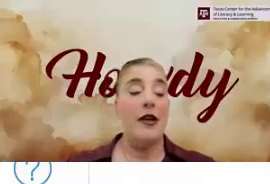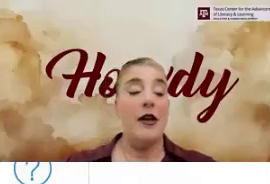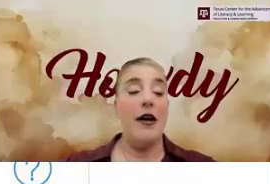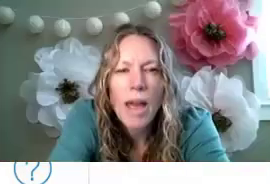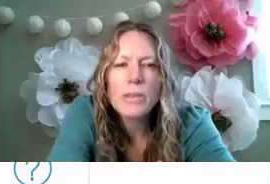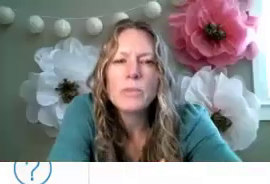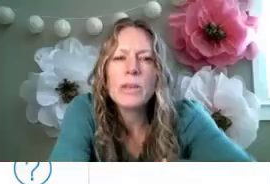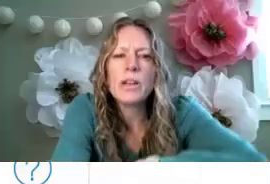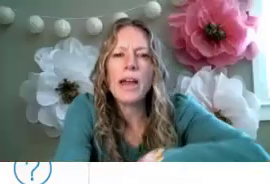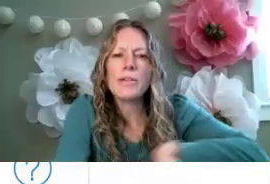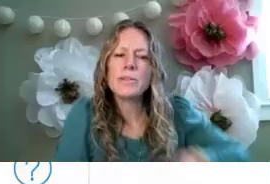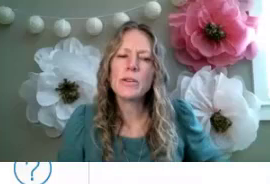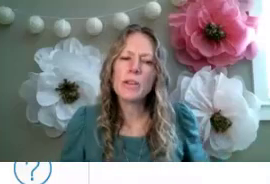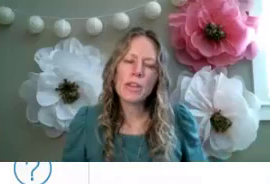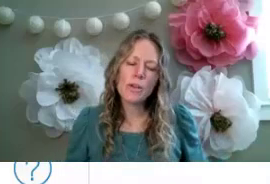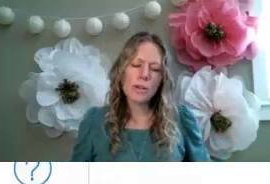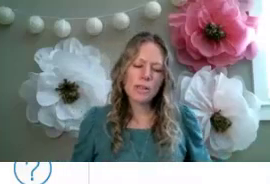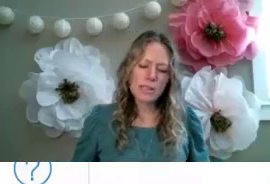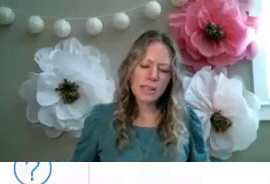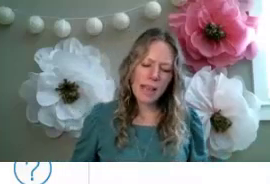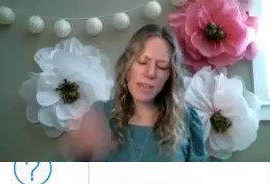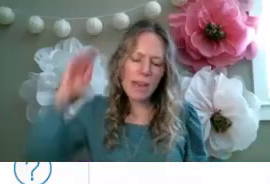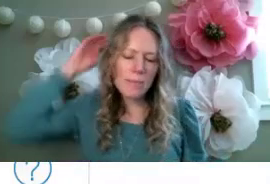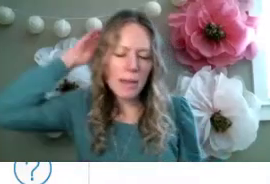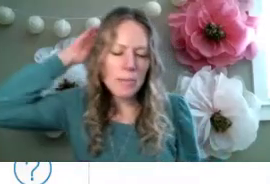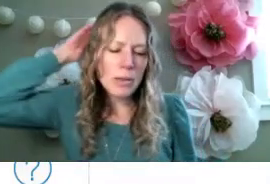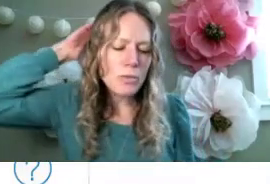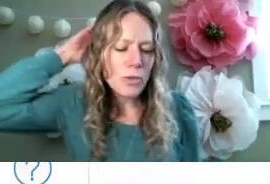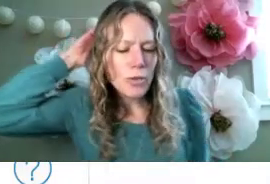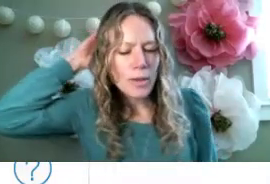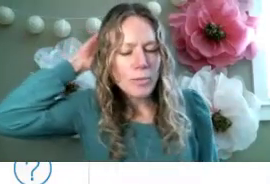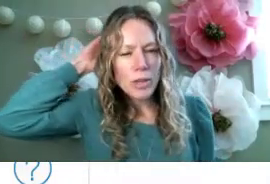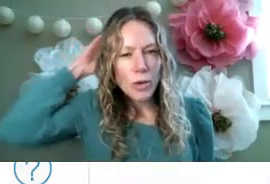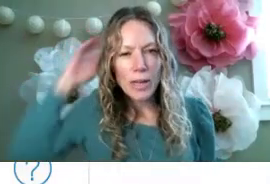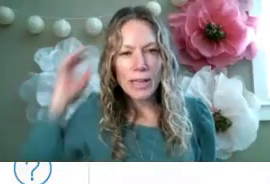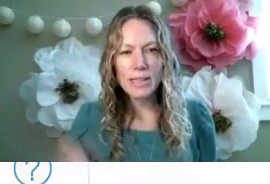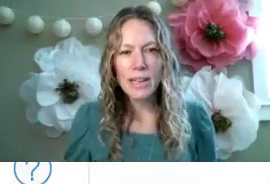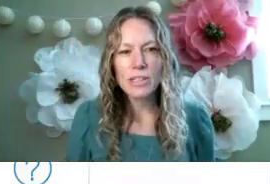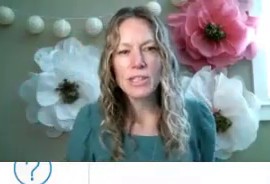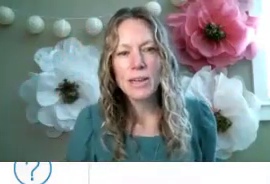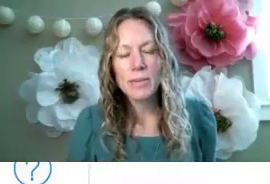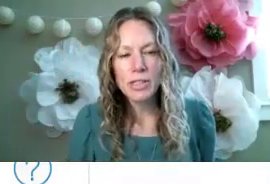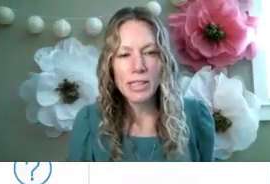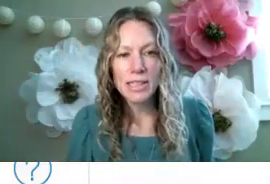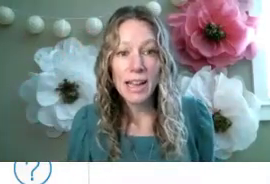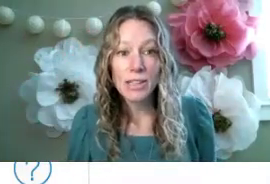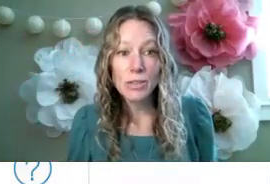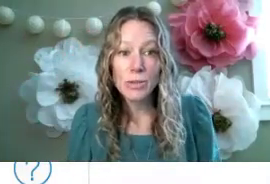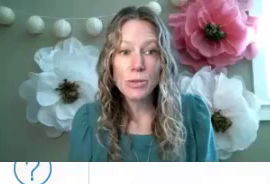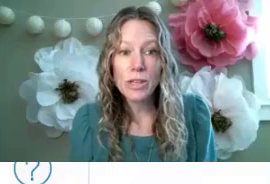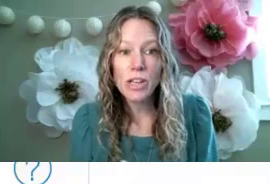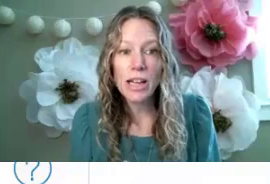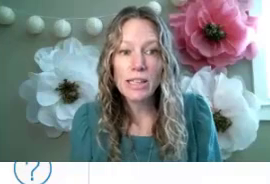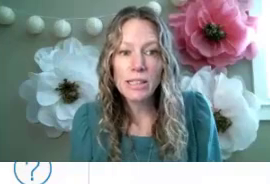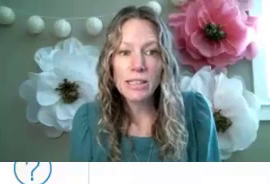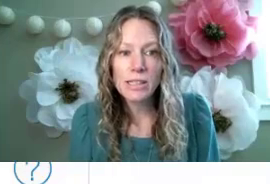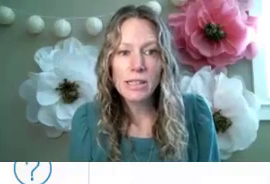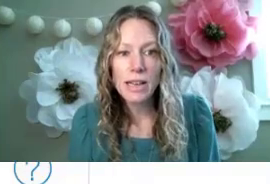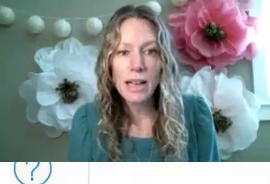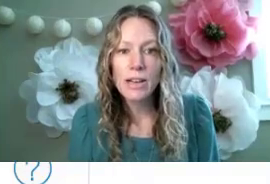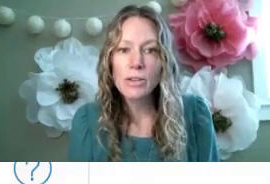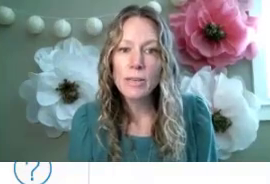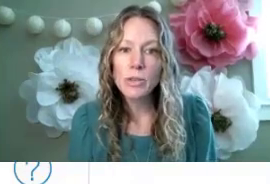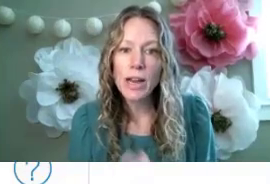repeat. I was wondering though, I thought it might be useful for them to know it's not just an image and it's an actual screenshot